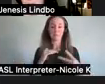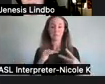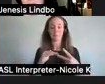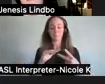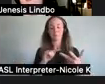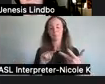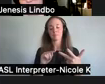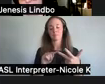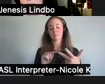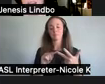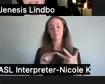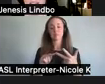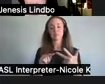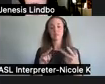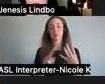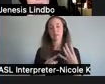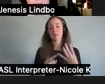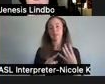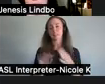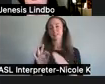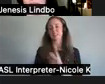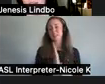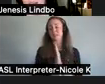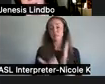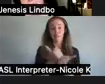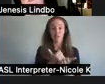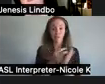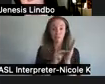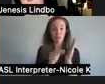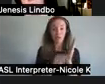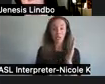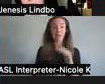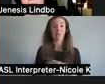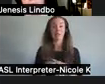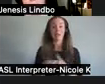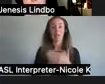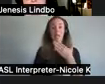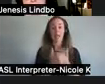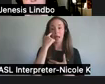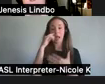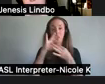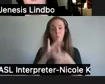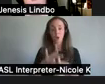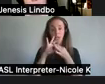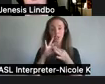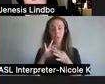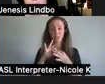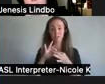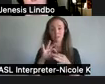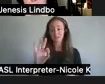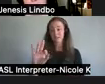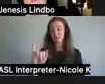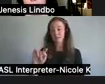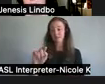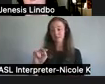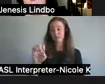For additional skills, it can help with reading skills, hand-eye coordination, fitness. So like the Ring